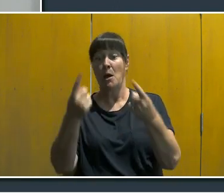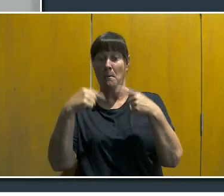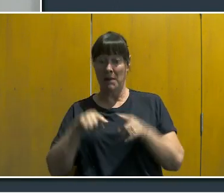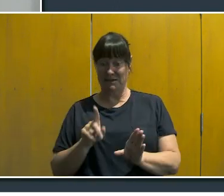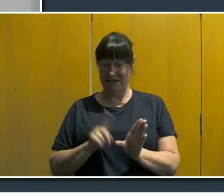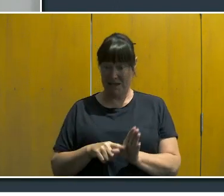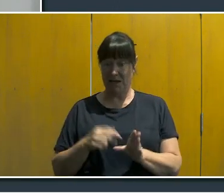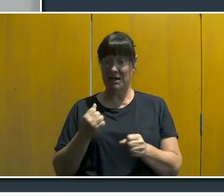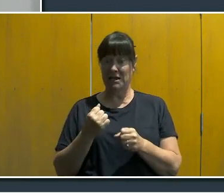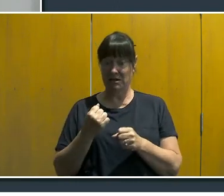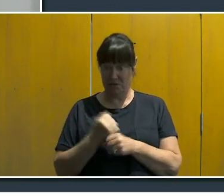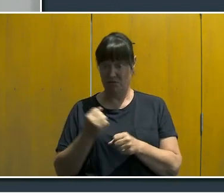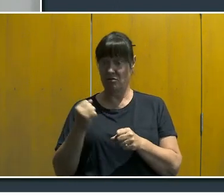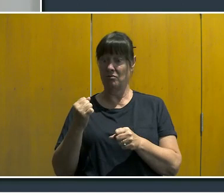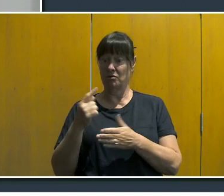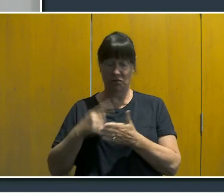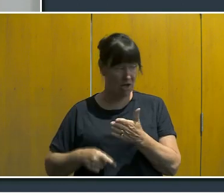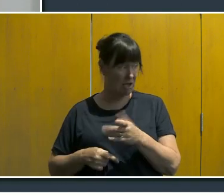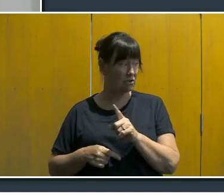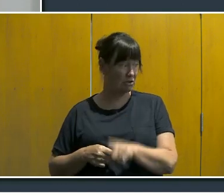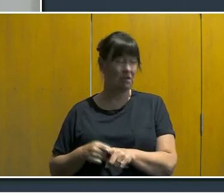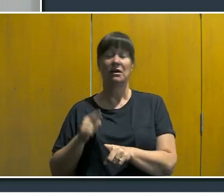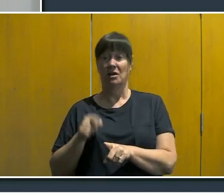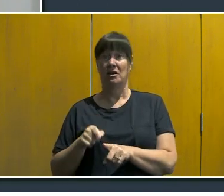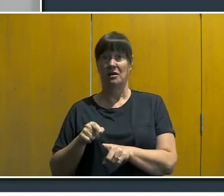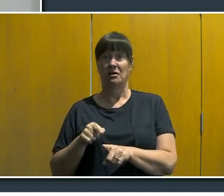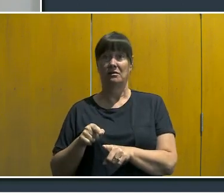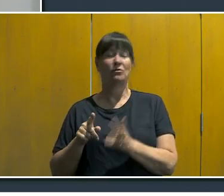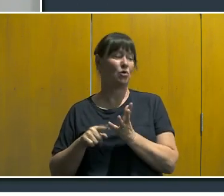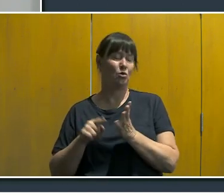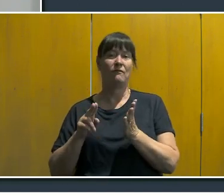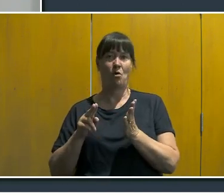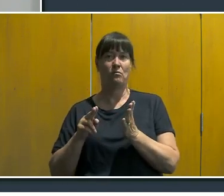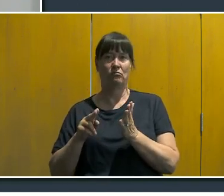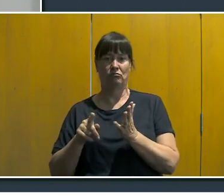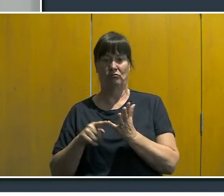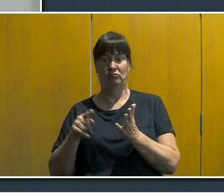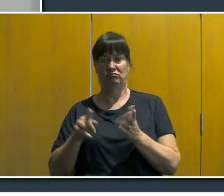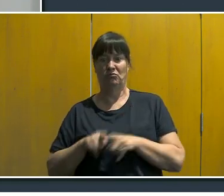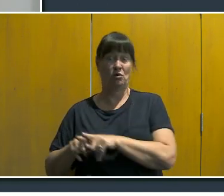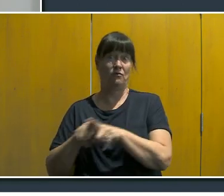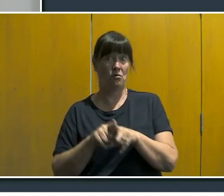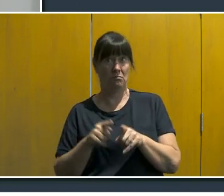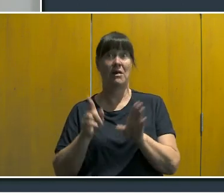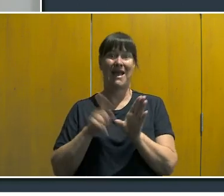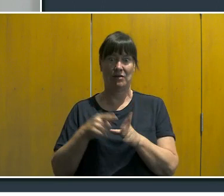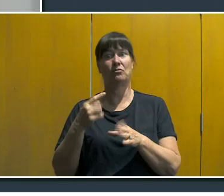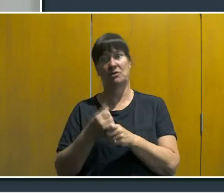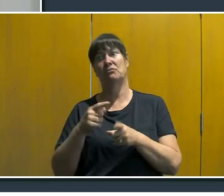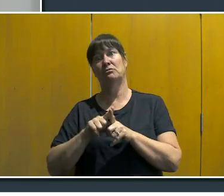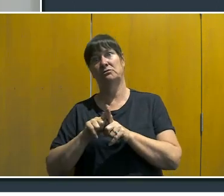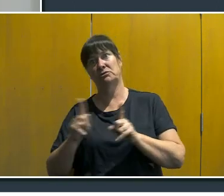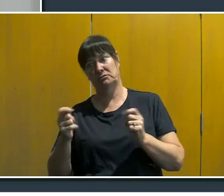charge, which might make a difference, which would actually equalise what residents are paying. Thank you, Councillor